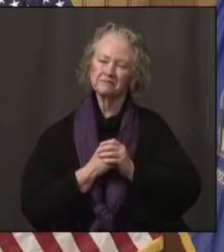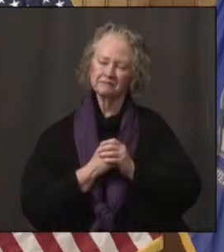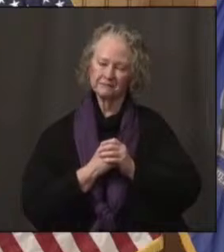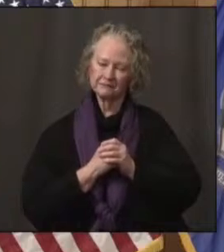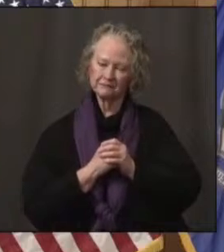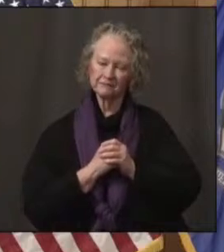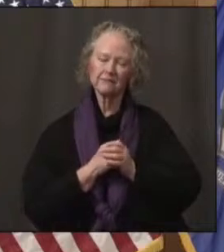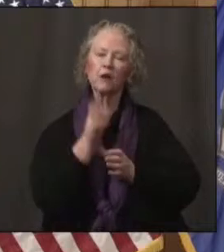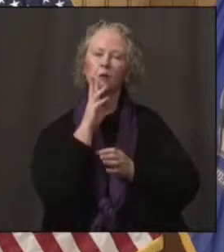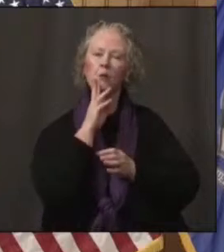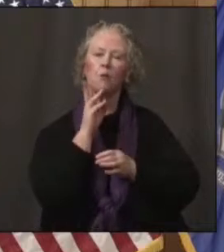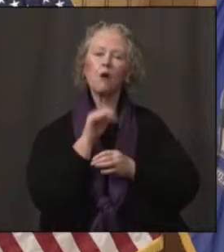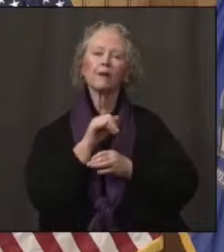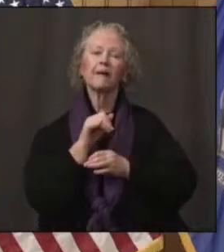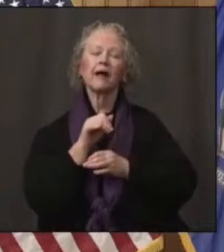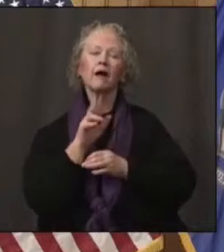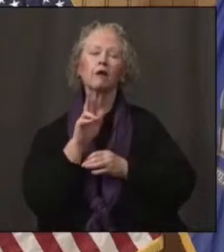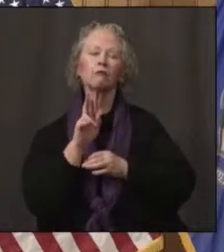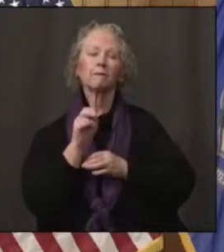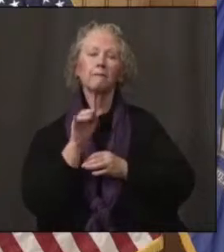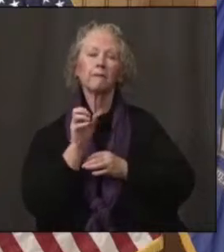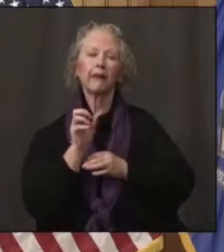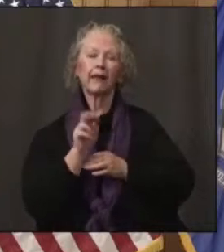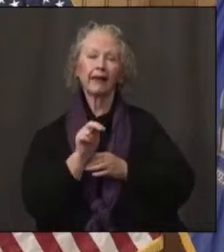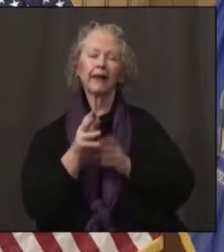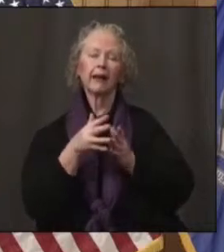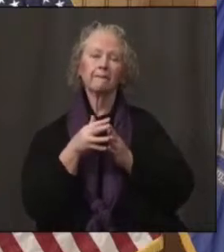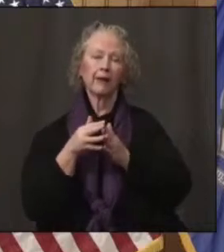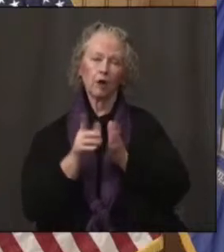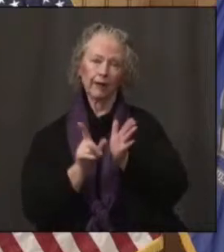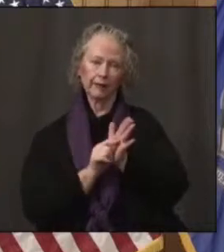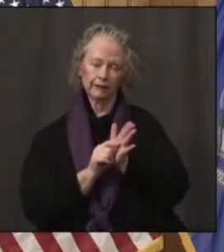The Waterbury Republican American.